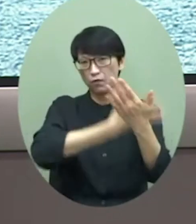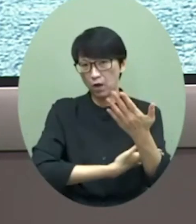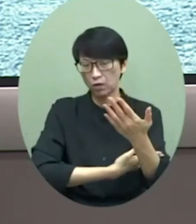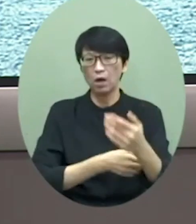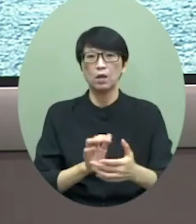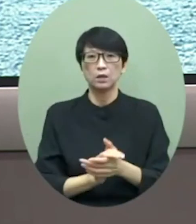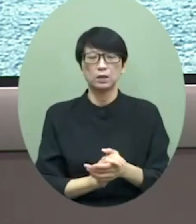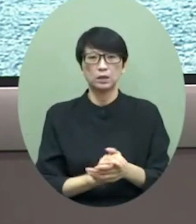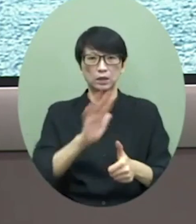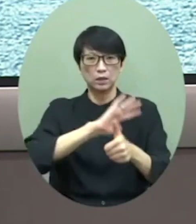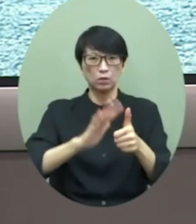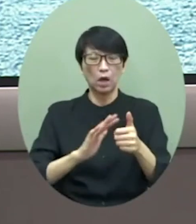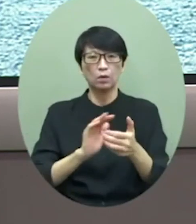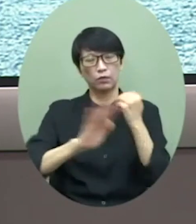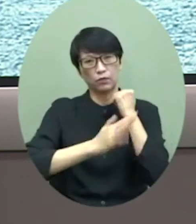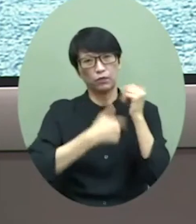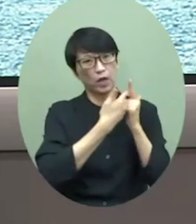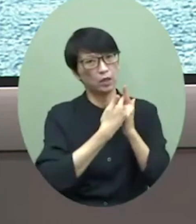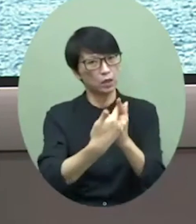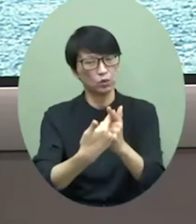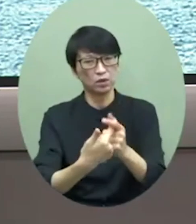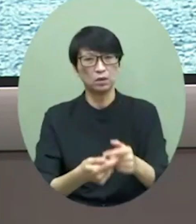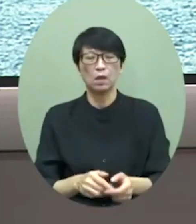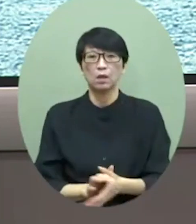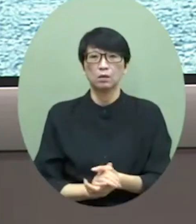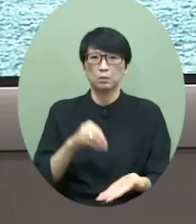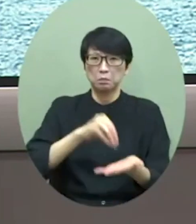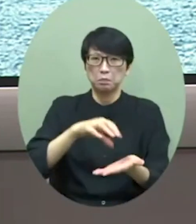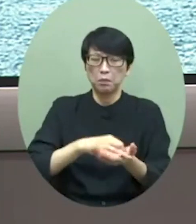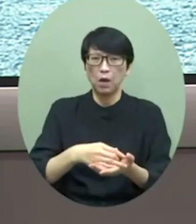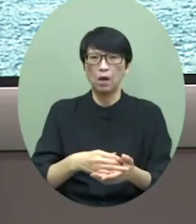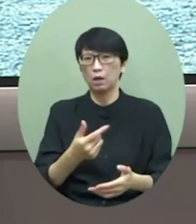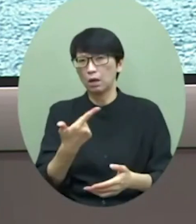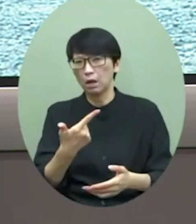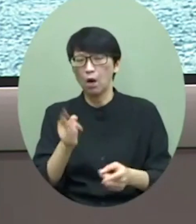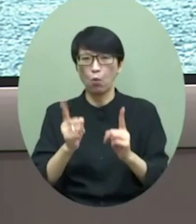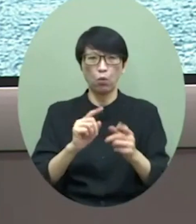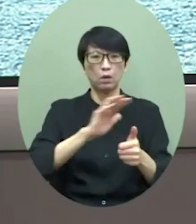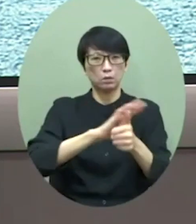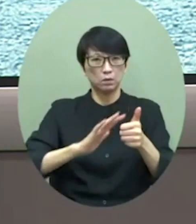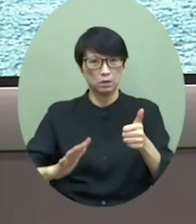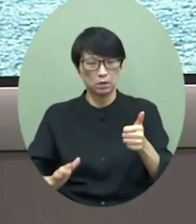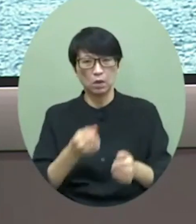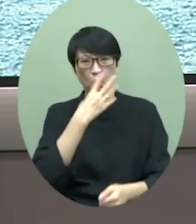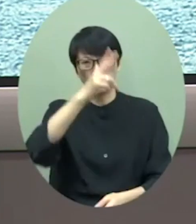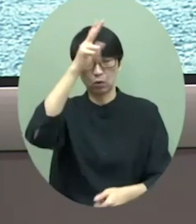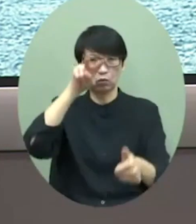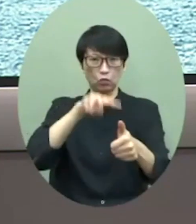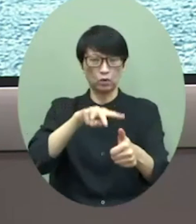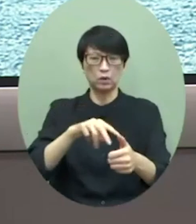disrupting the legislative council cycle and the election cycle, and also it will avoid